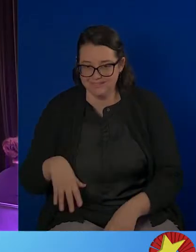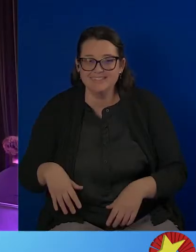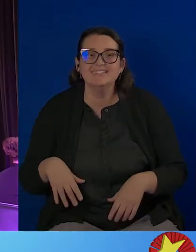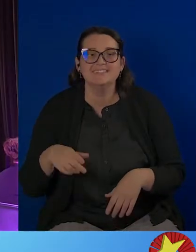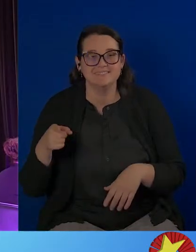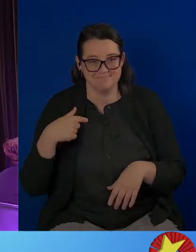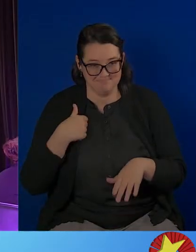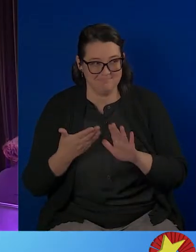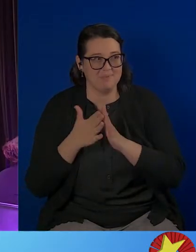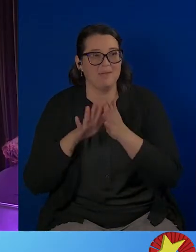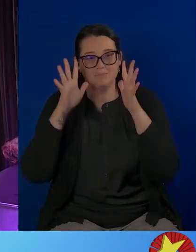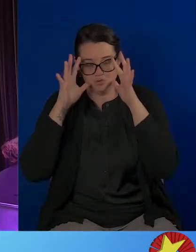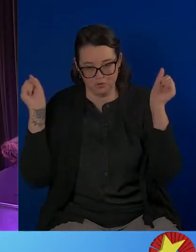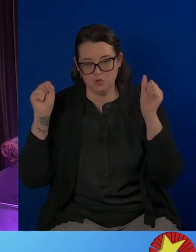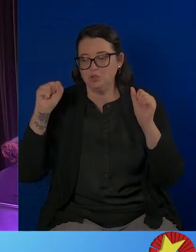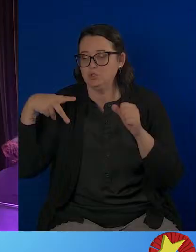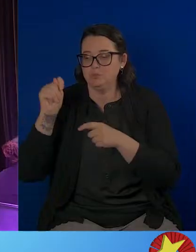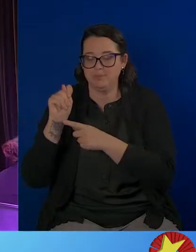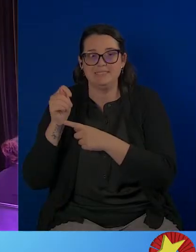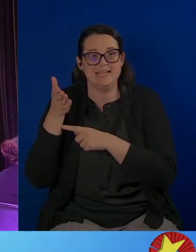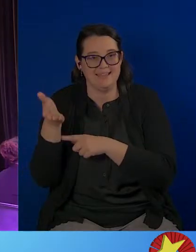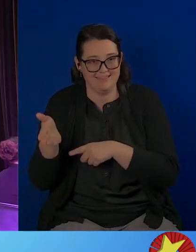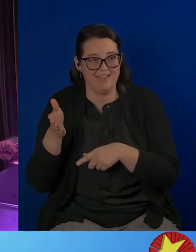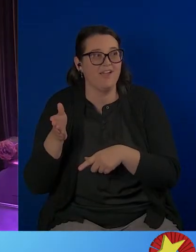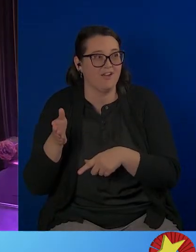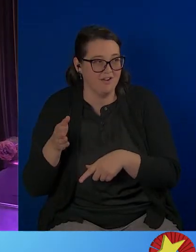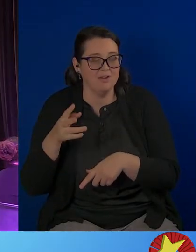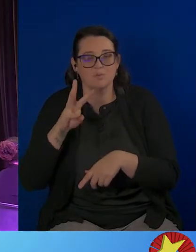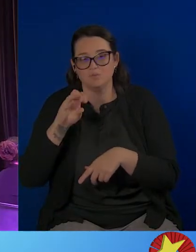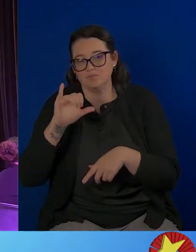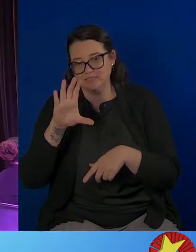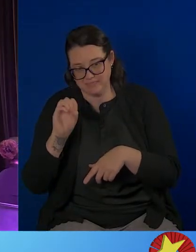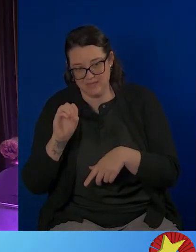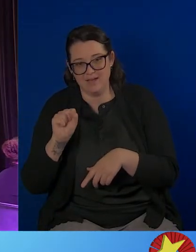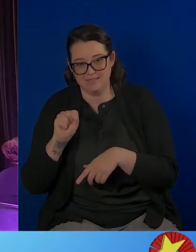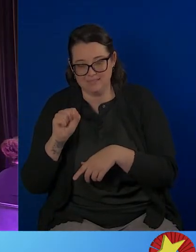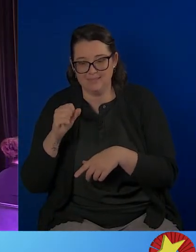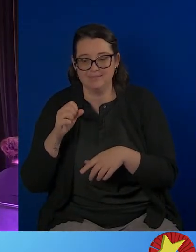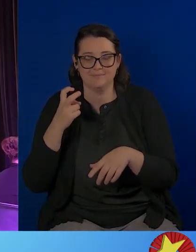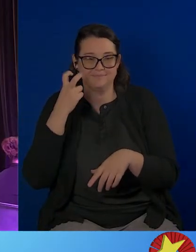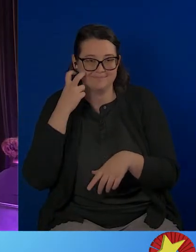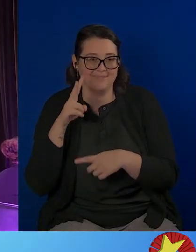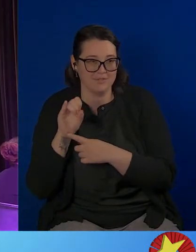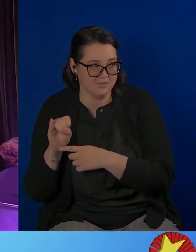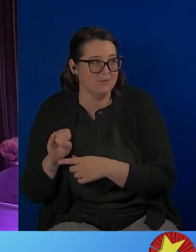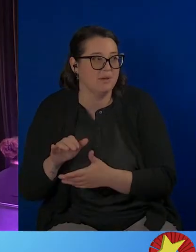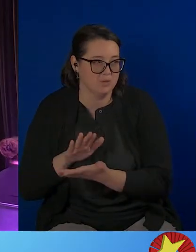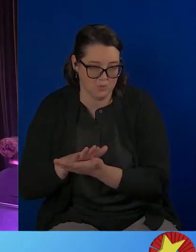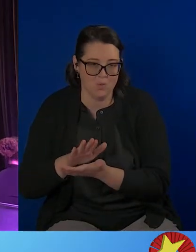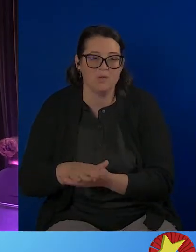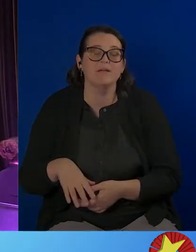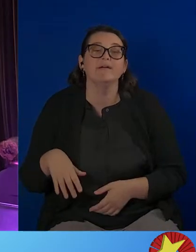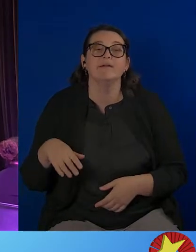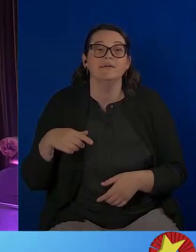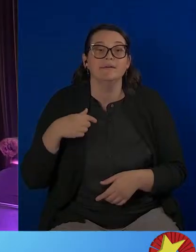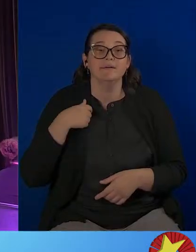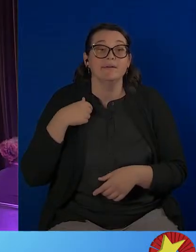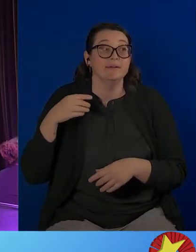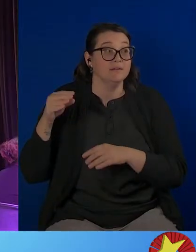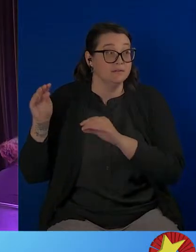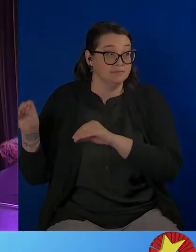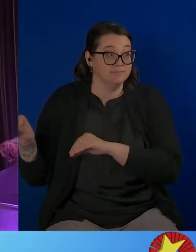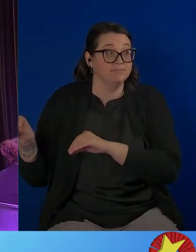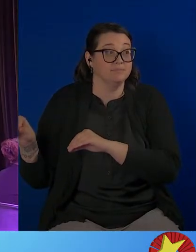Visually Handicapped for 5 years. Left there and came back to Texas. I worked in public school programs for a number of